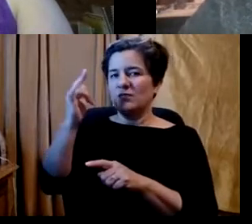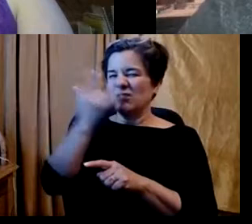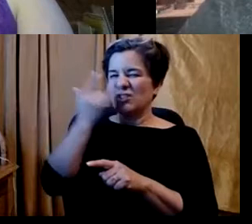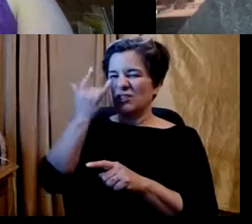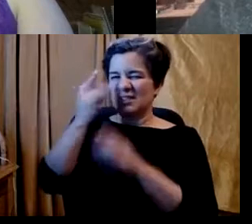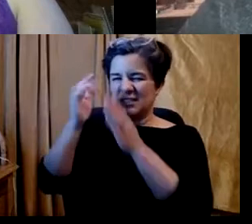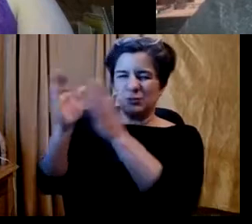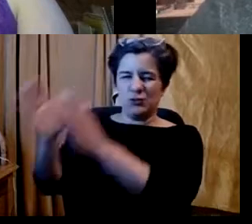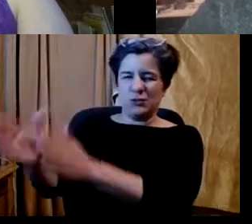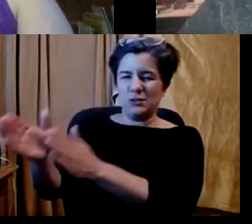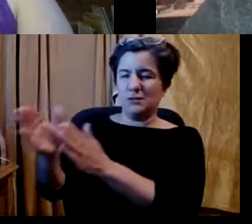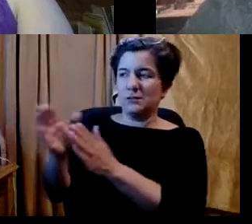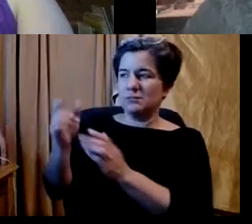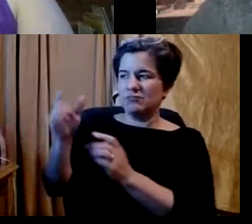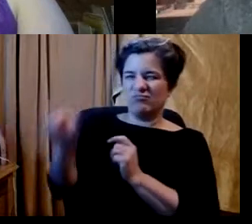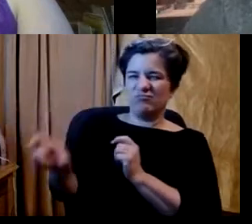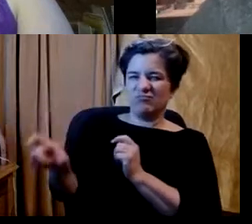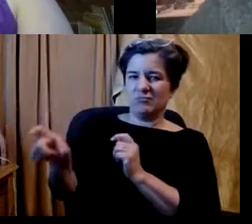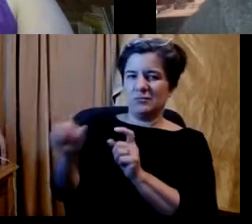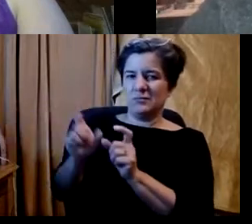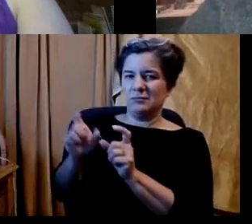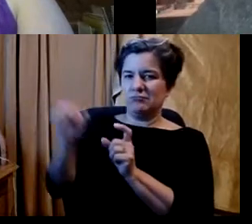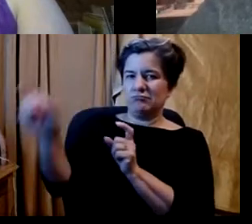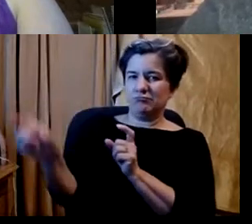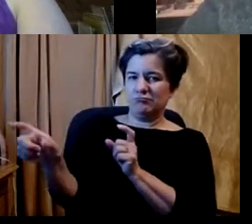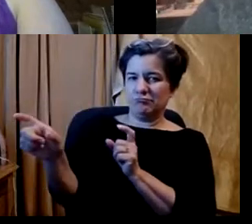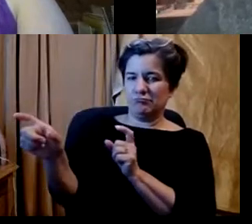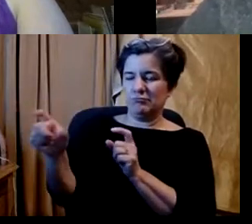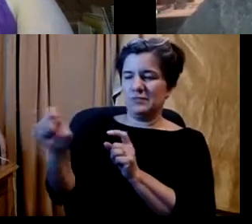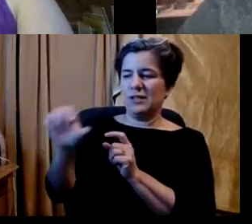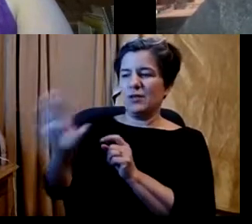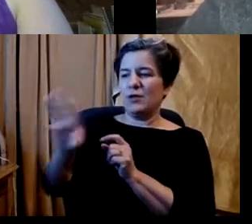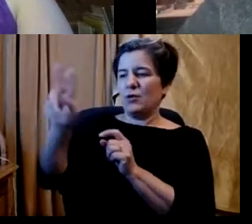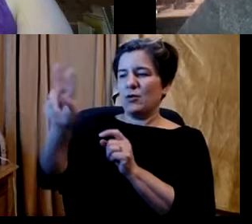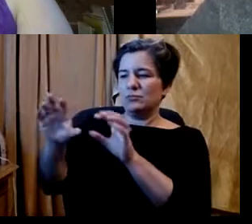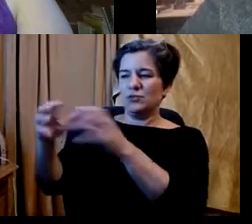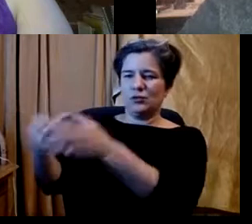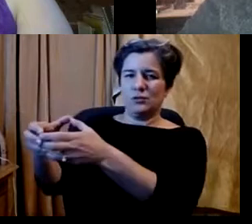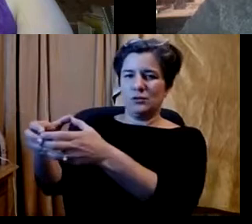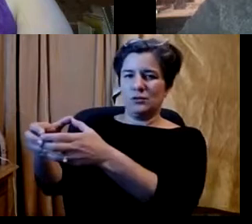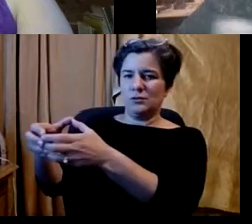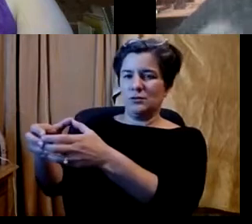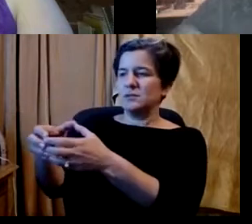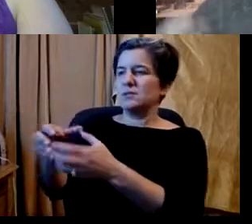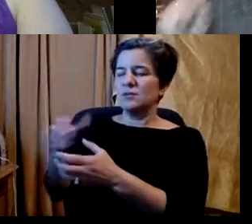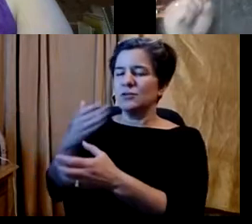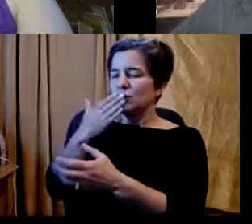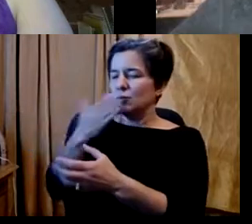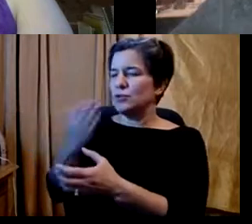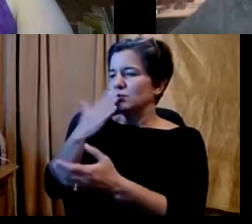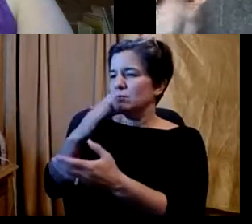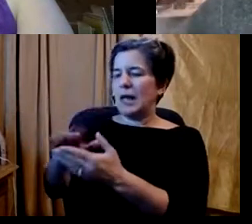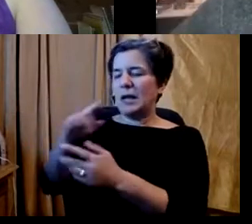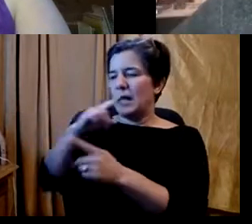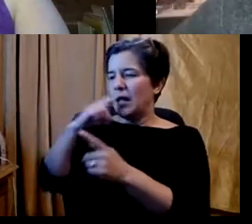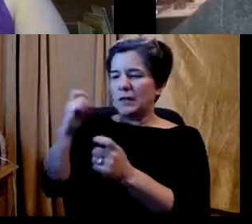your narcissistic person and put them in that other circle, tell them good, bad, ugly, be as real